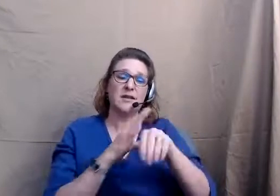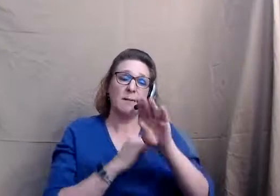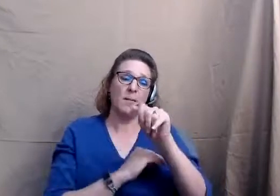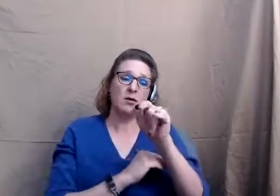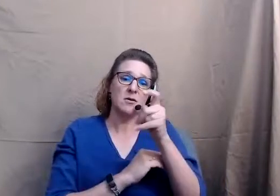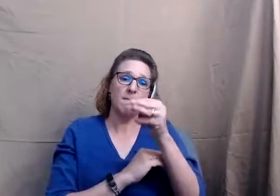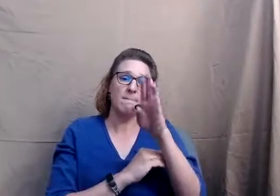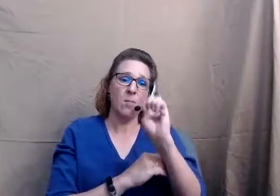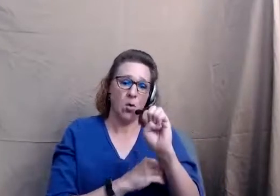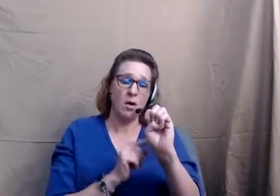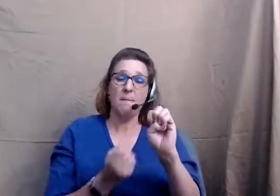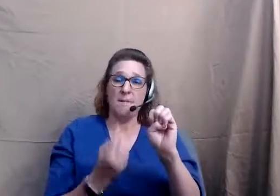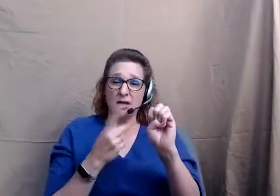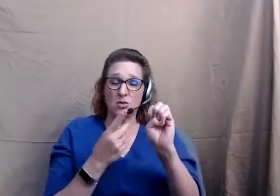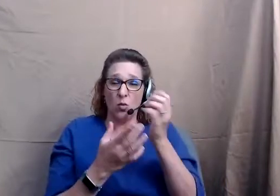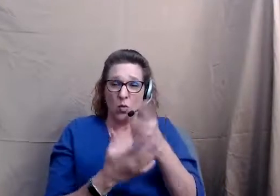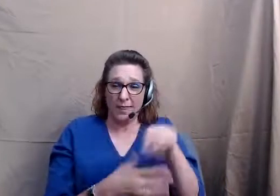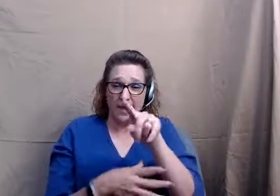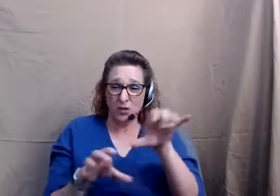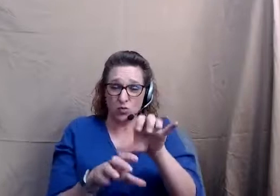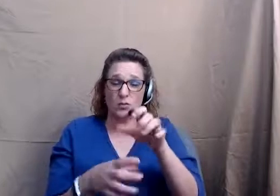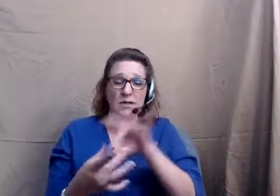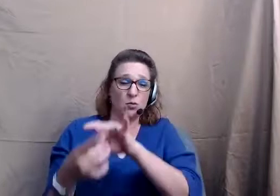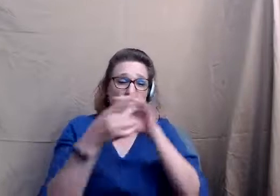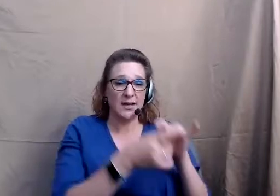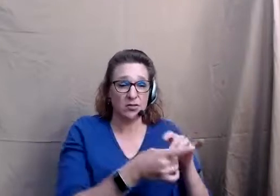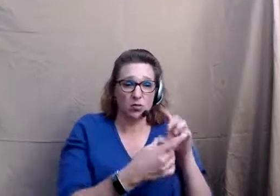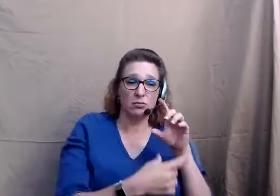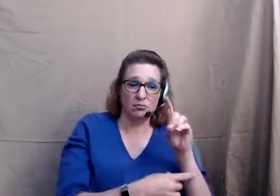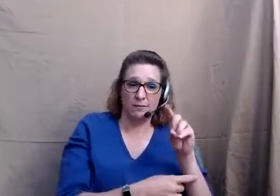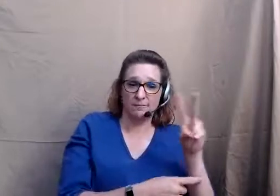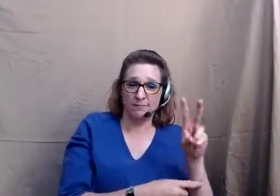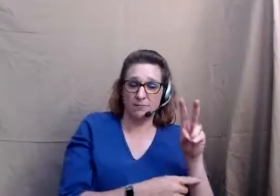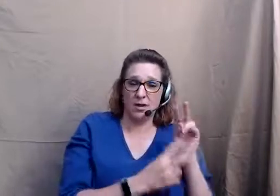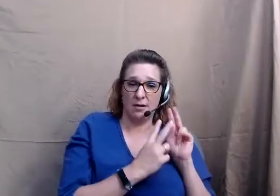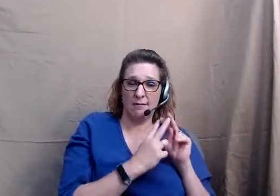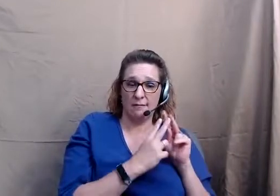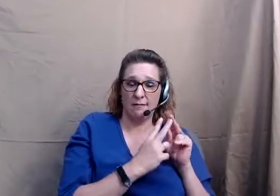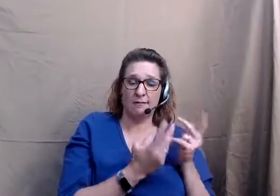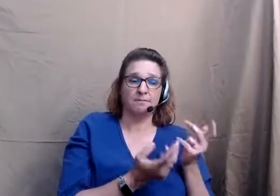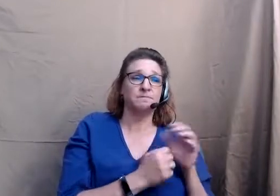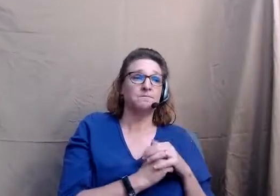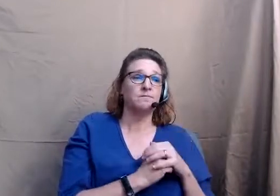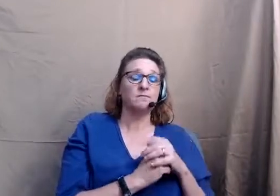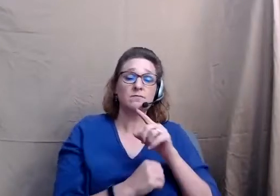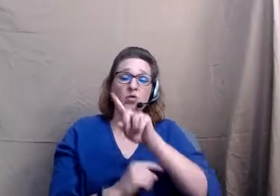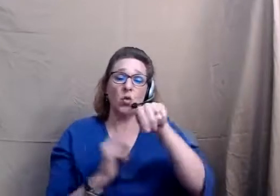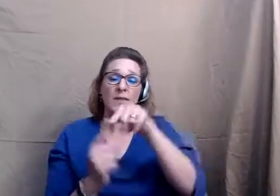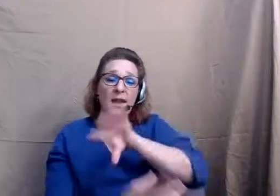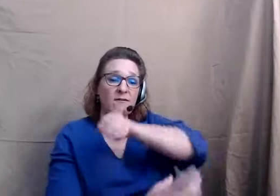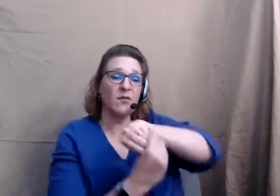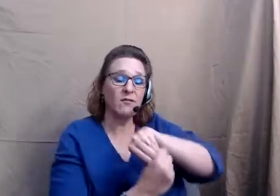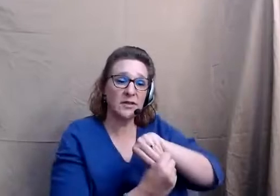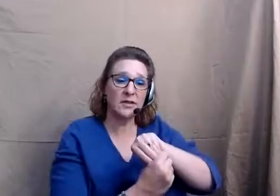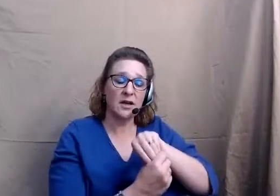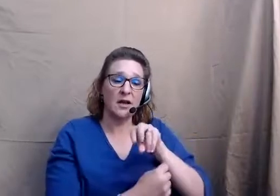do is linked to intimate partner violence, which I found fascinating. But oftentimes when they are intervening in a violent situation,